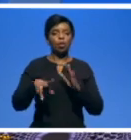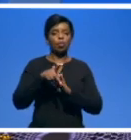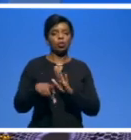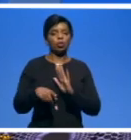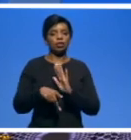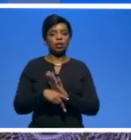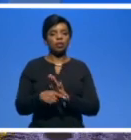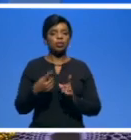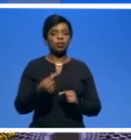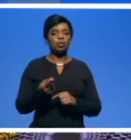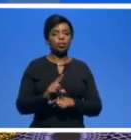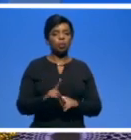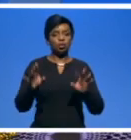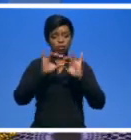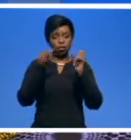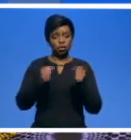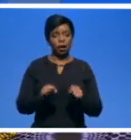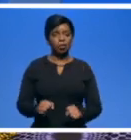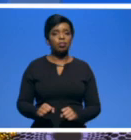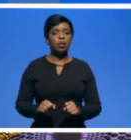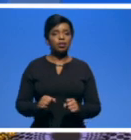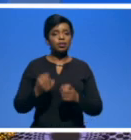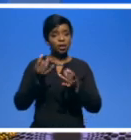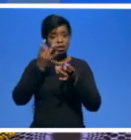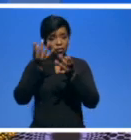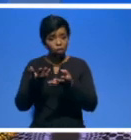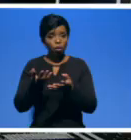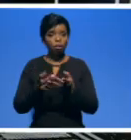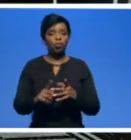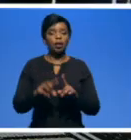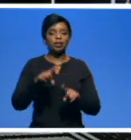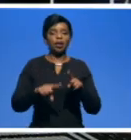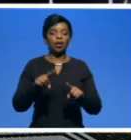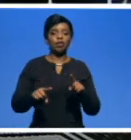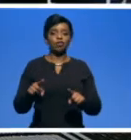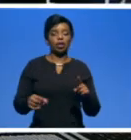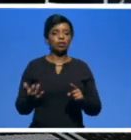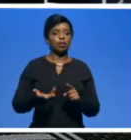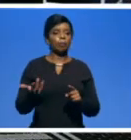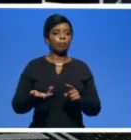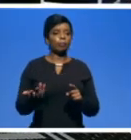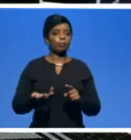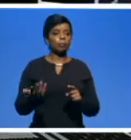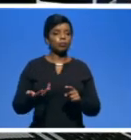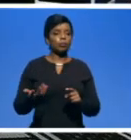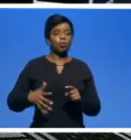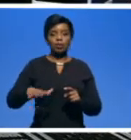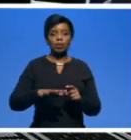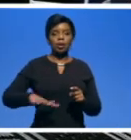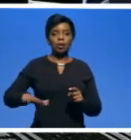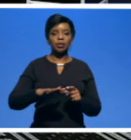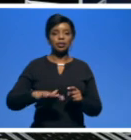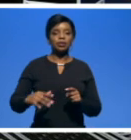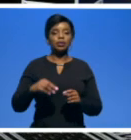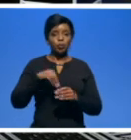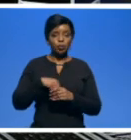and inform the different spaces within